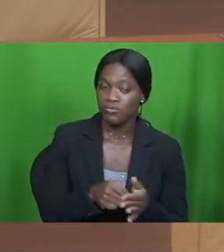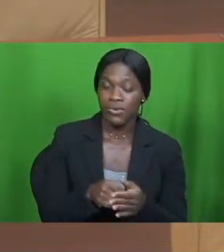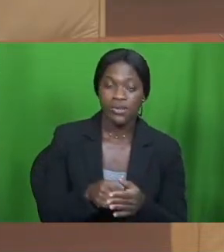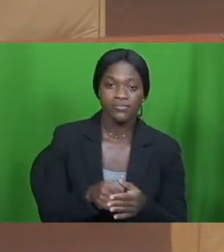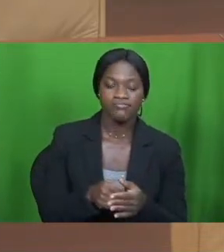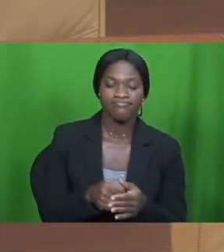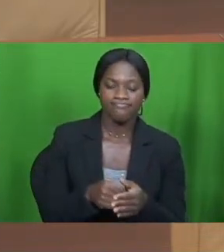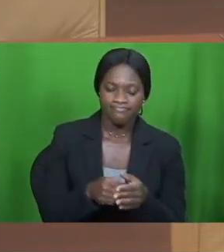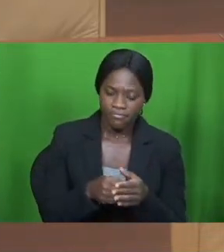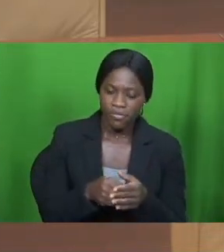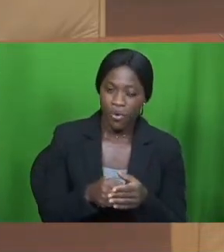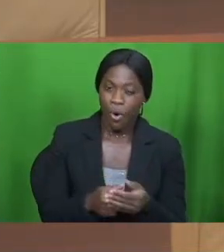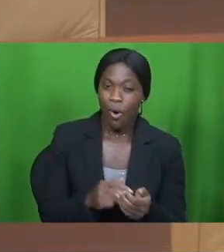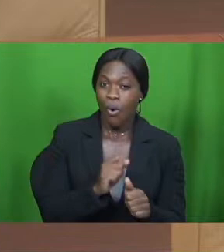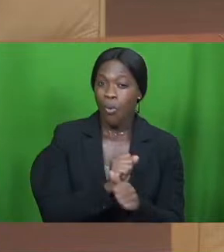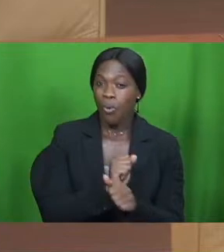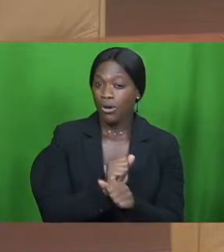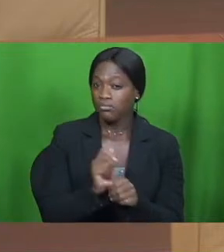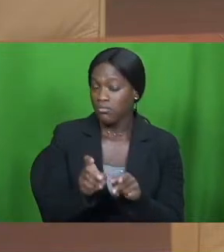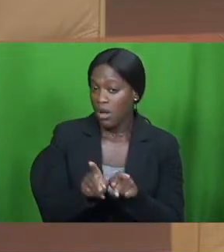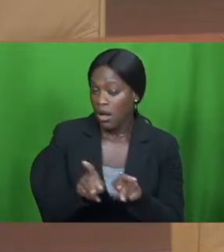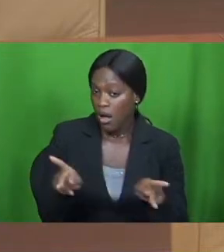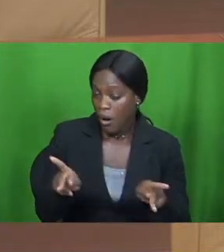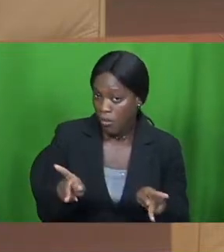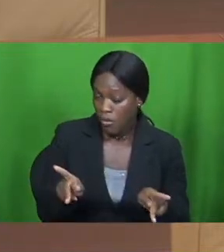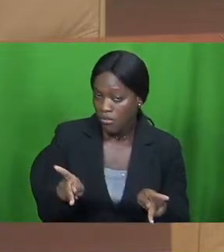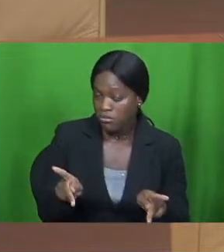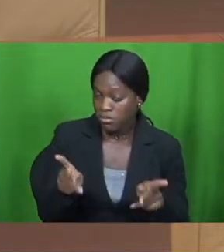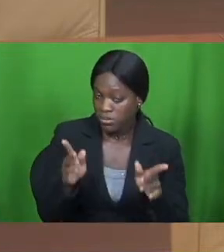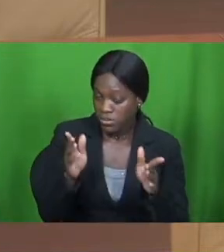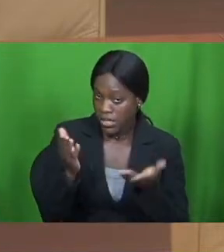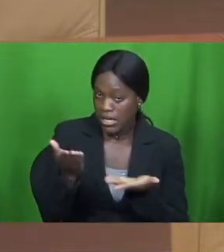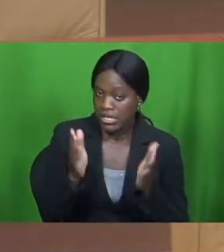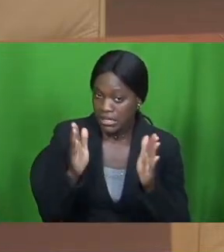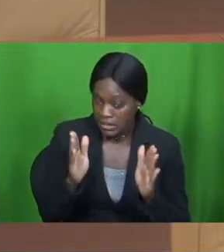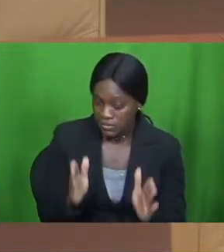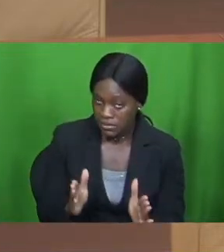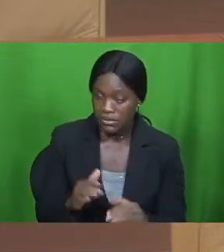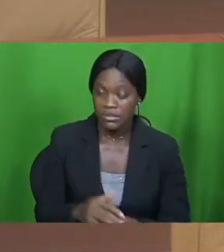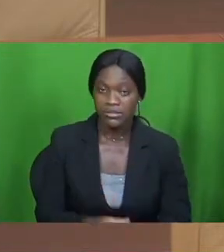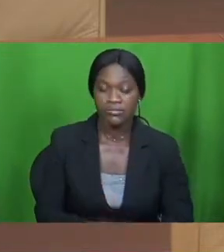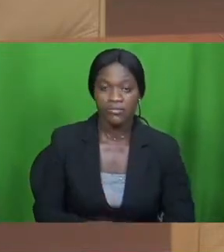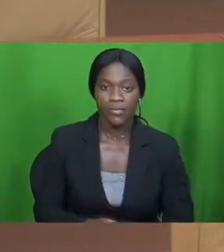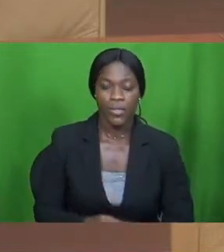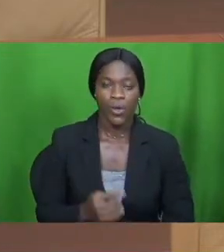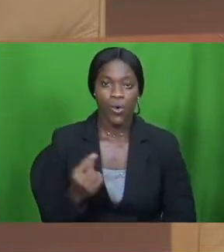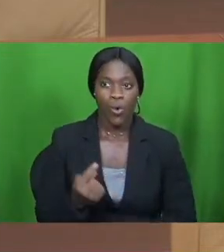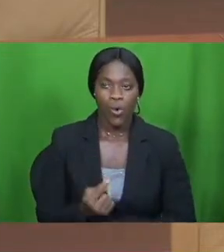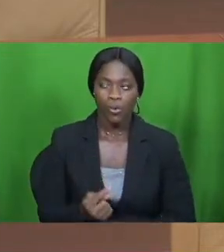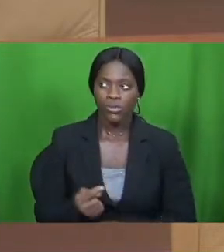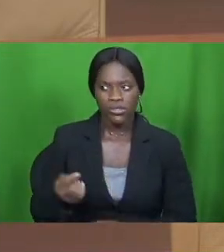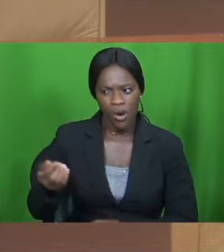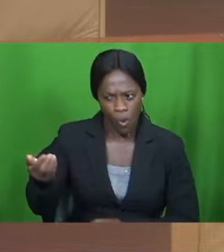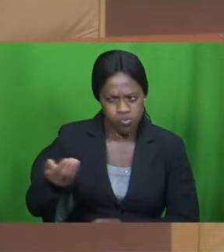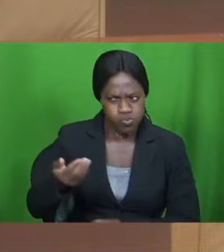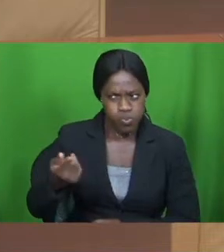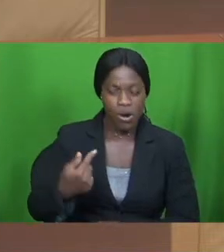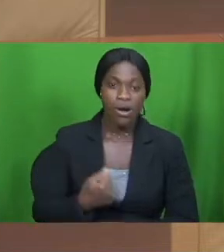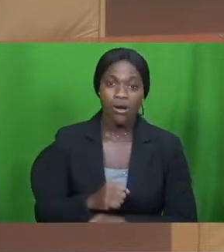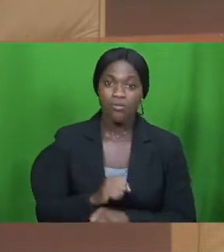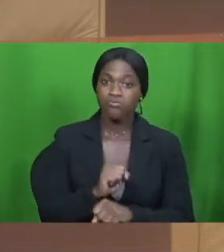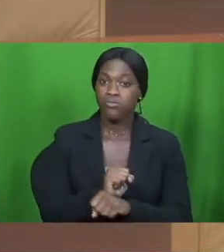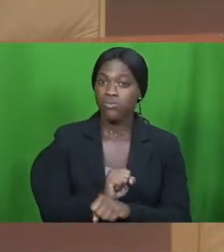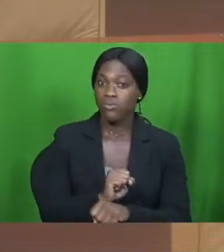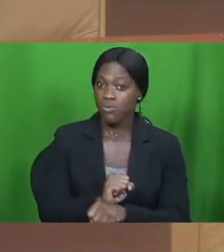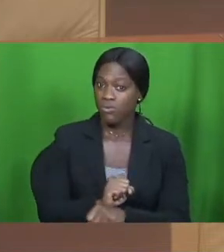servant extraordinaire. He was always called upon to serve his community